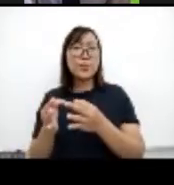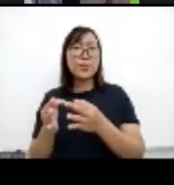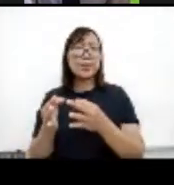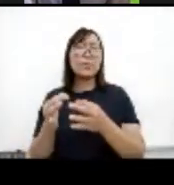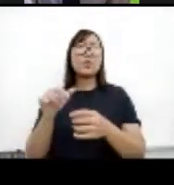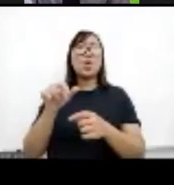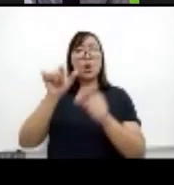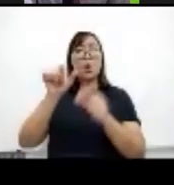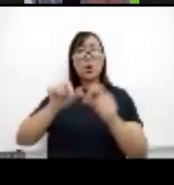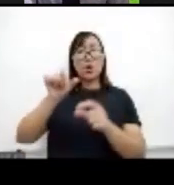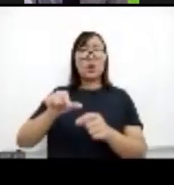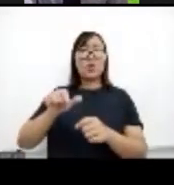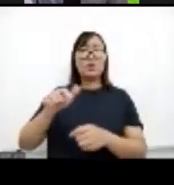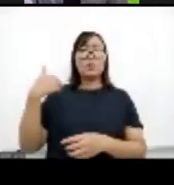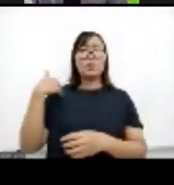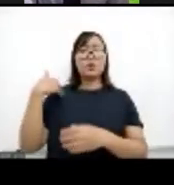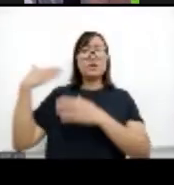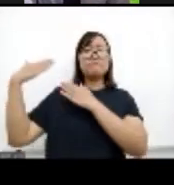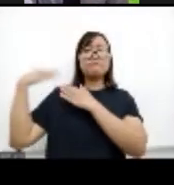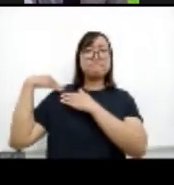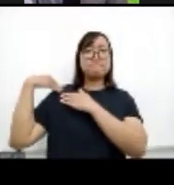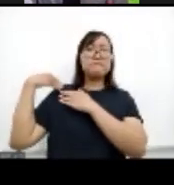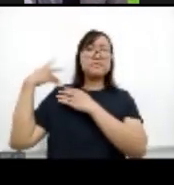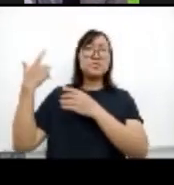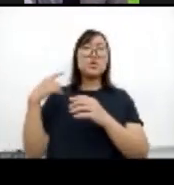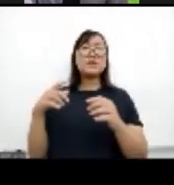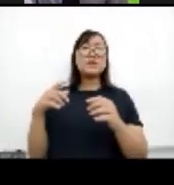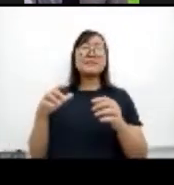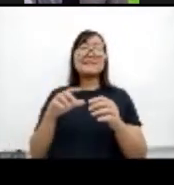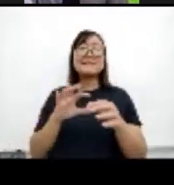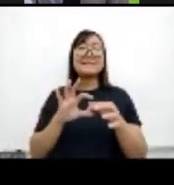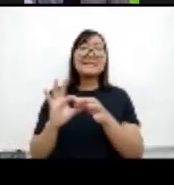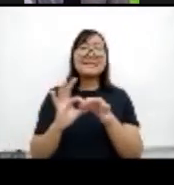Sri ompc two